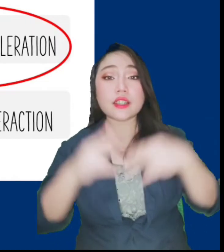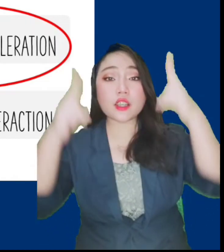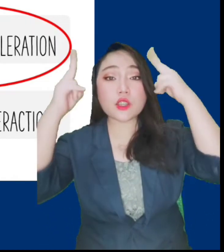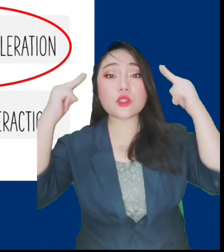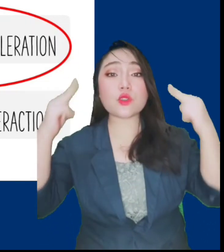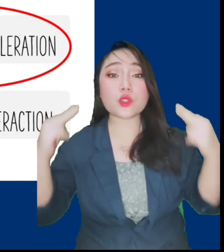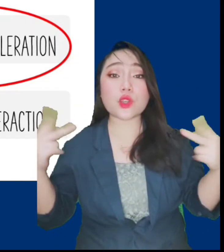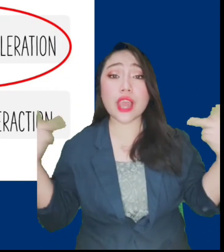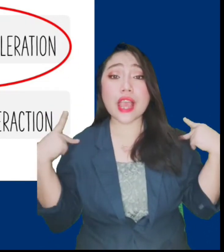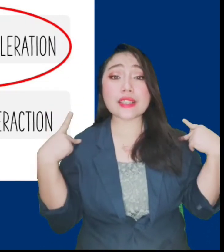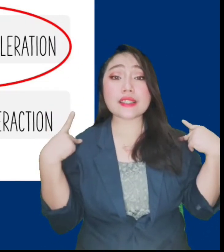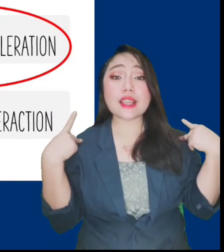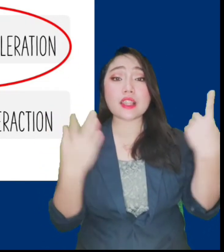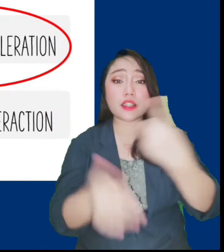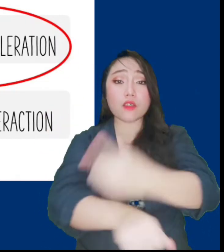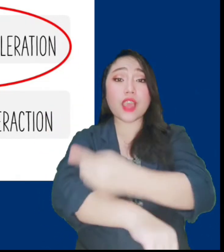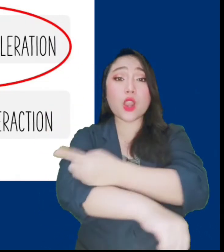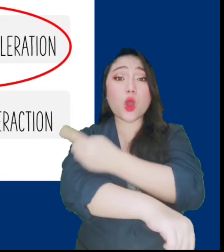Again,